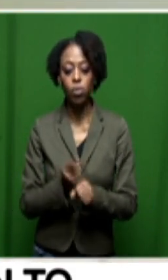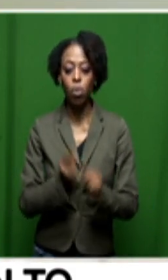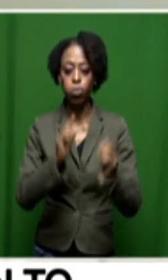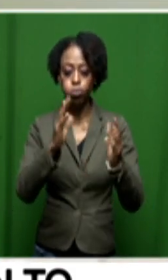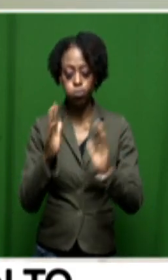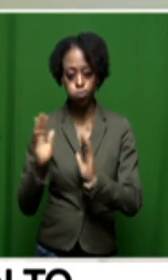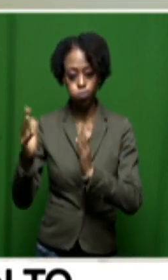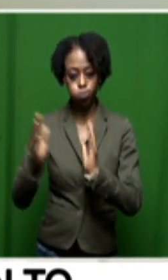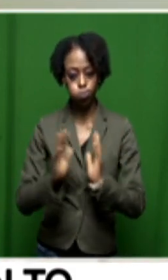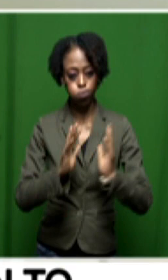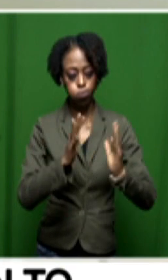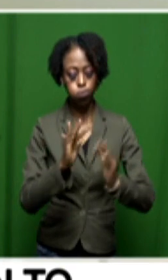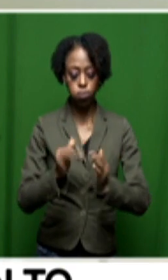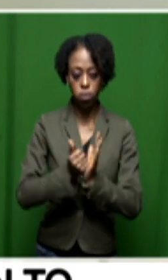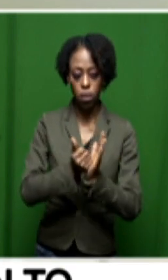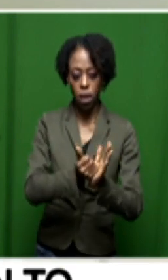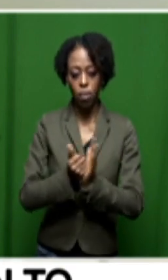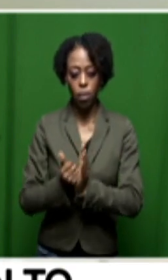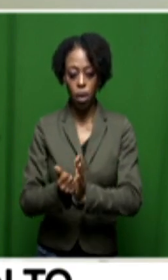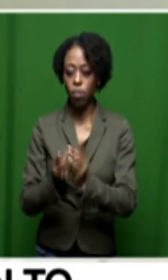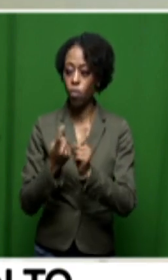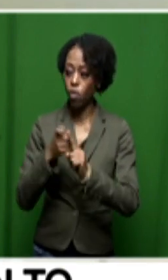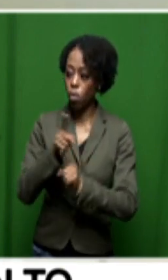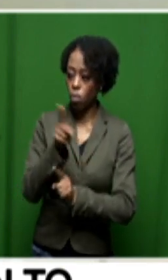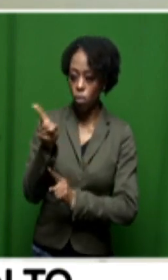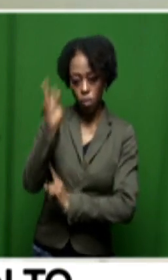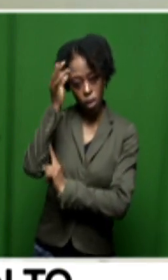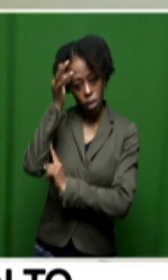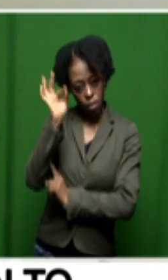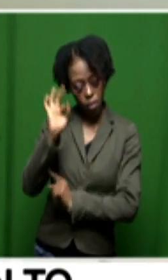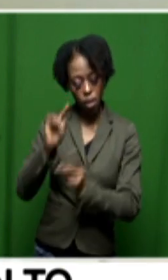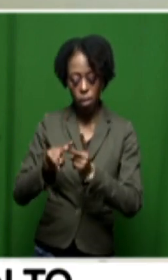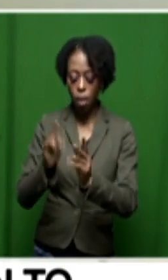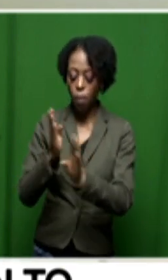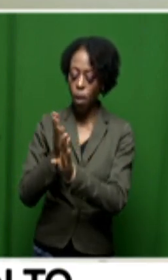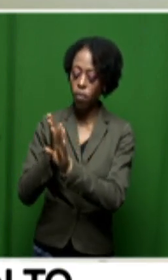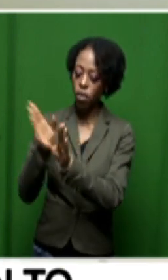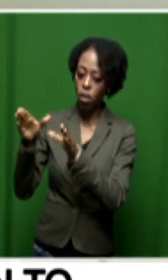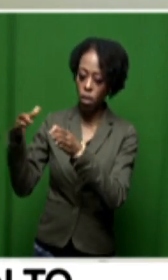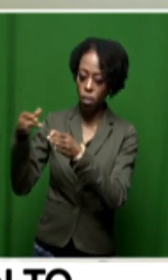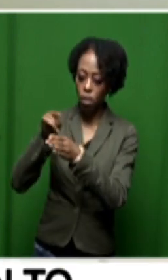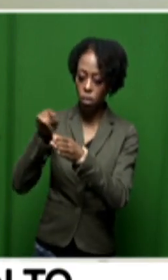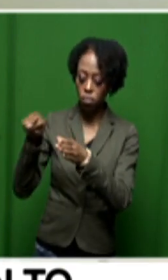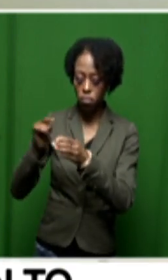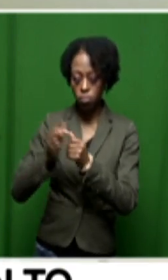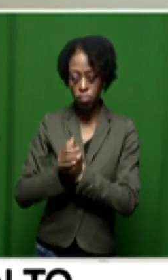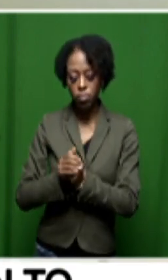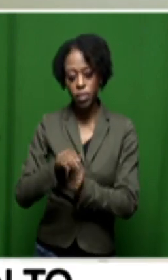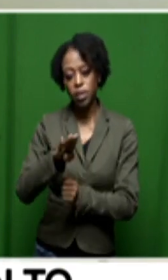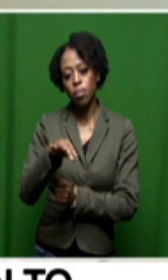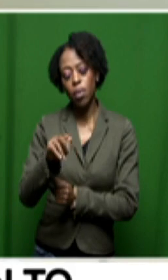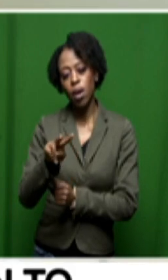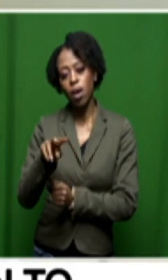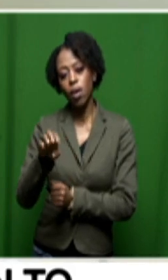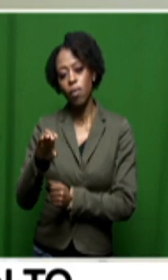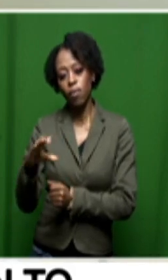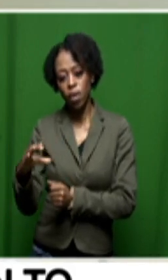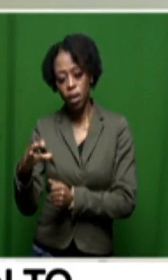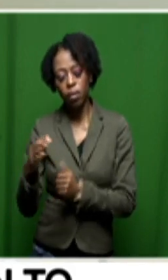of the assistance by government, by private enterprises like BioVac